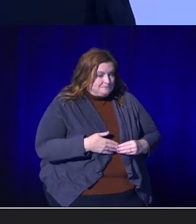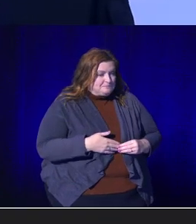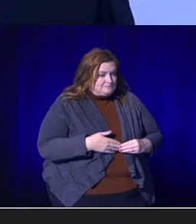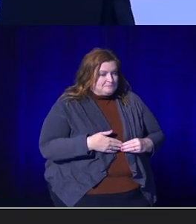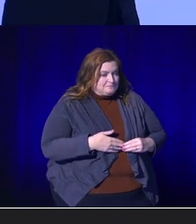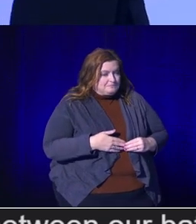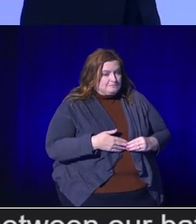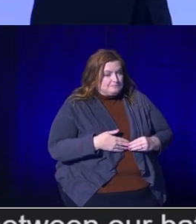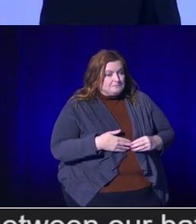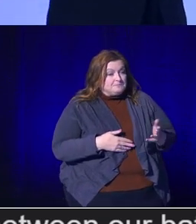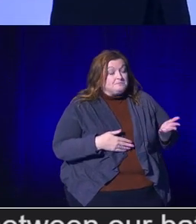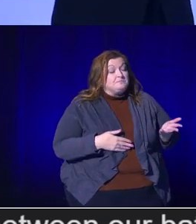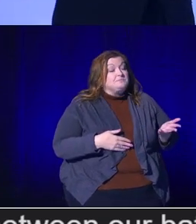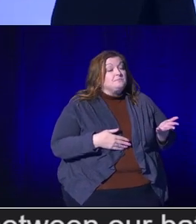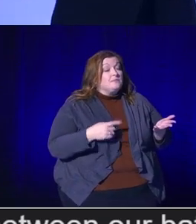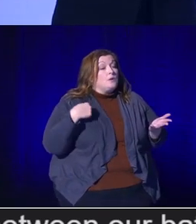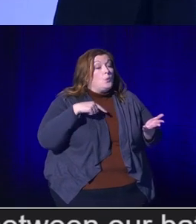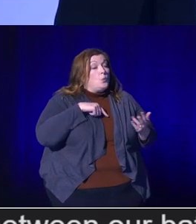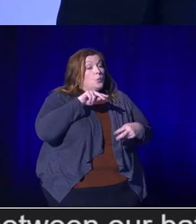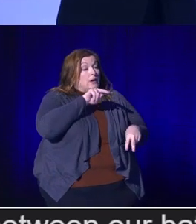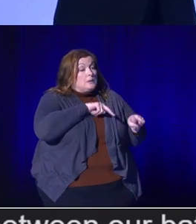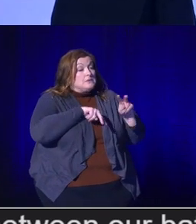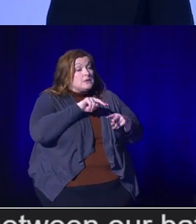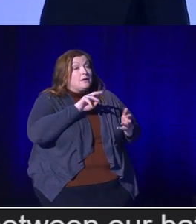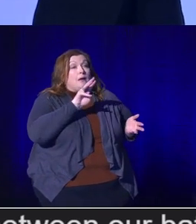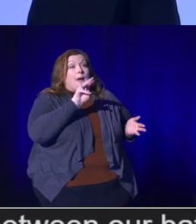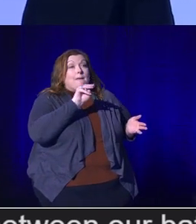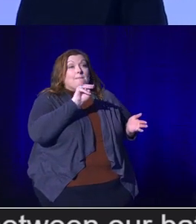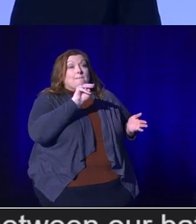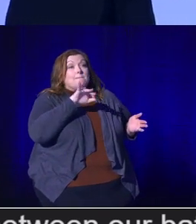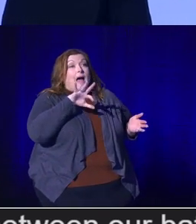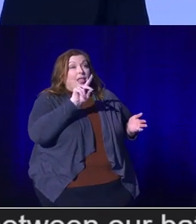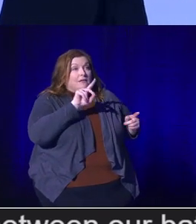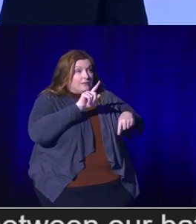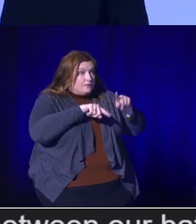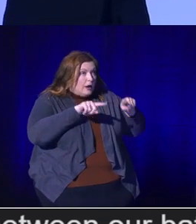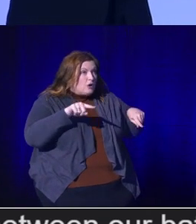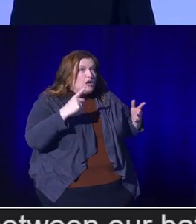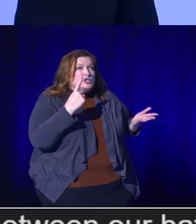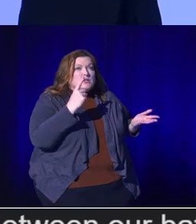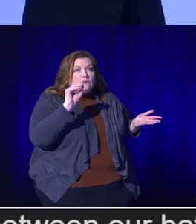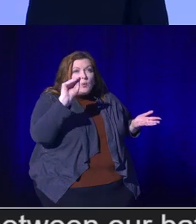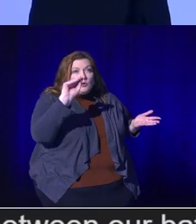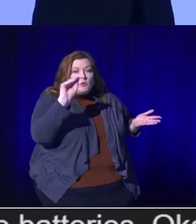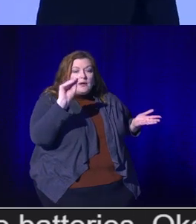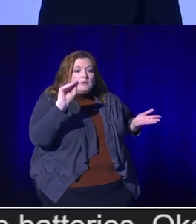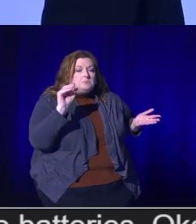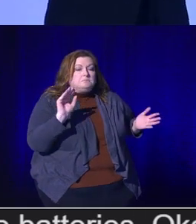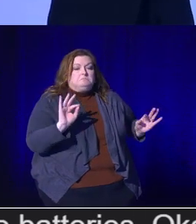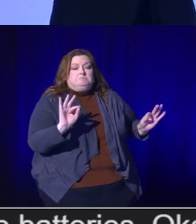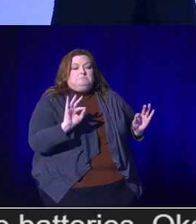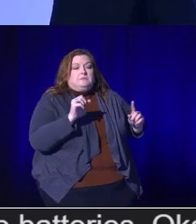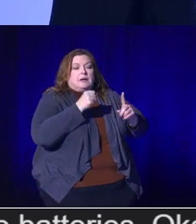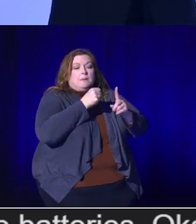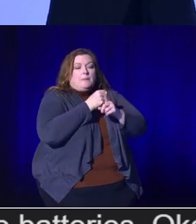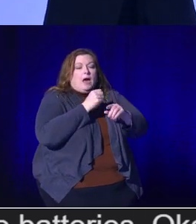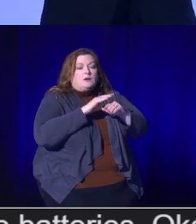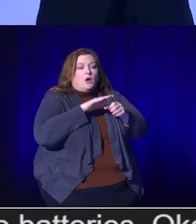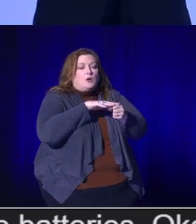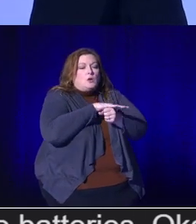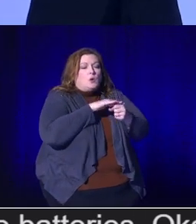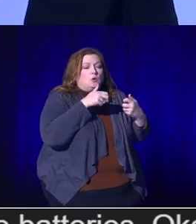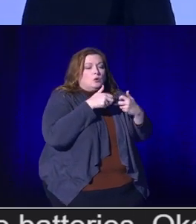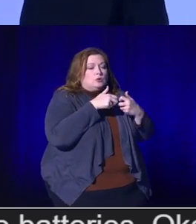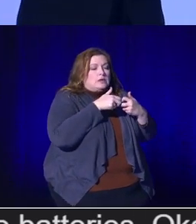Okay, so what we observed here is that mild thermal variations on the orders of 1 degree can have a significant impact on the local electrochemistry and